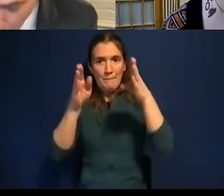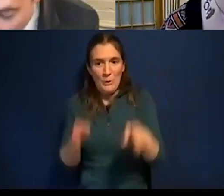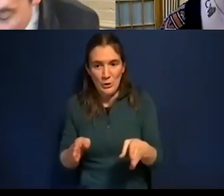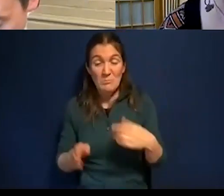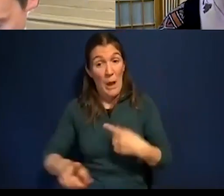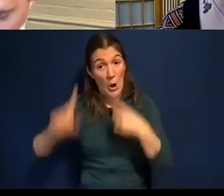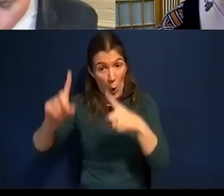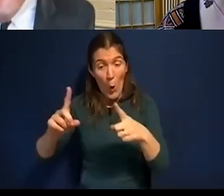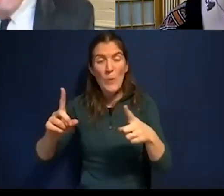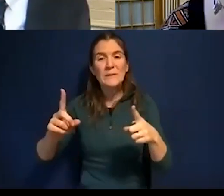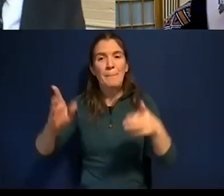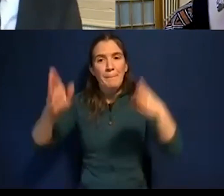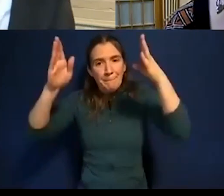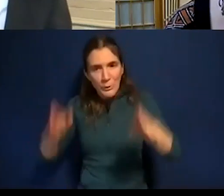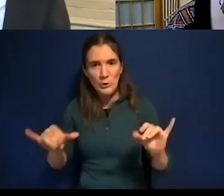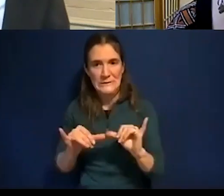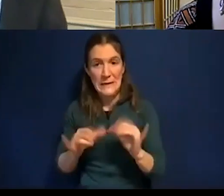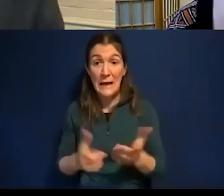plus.